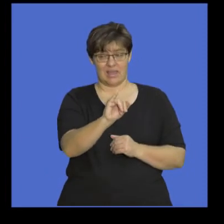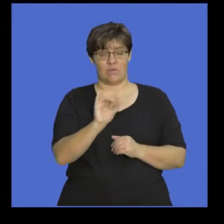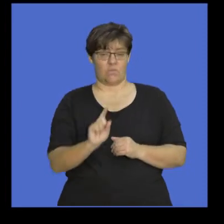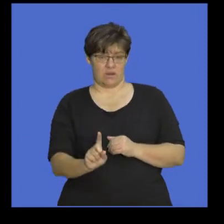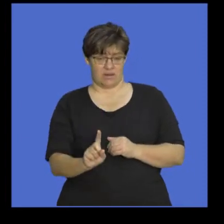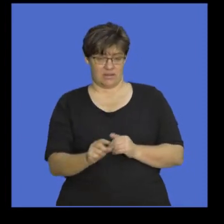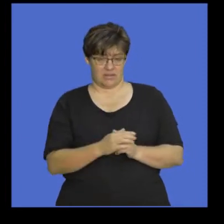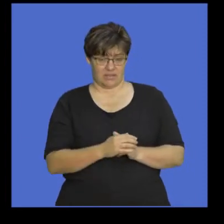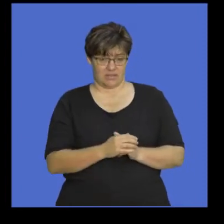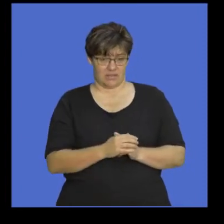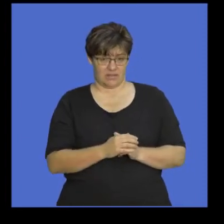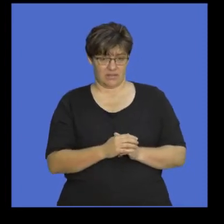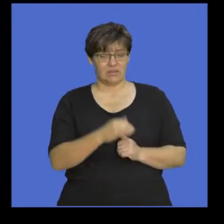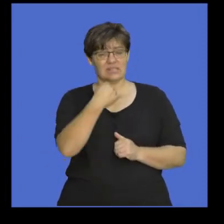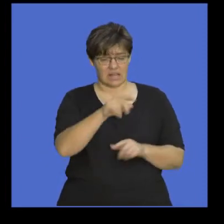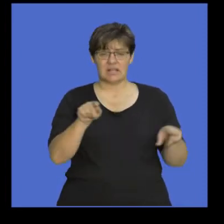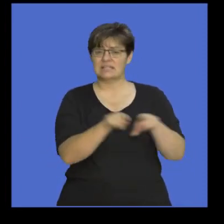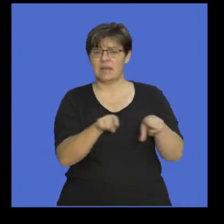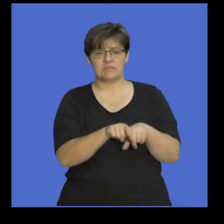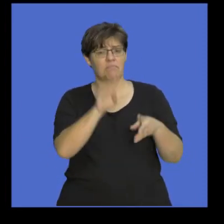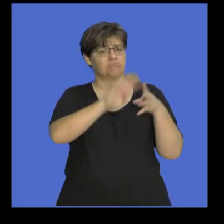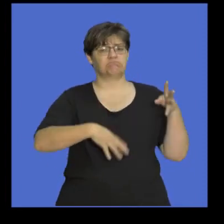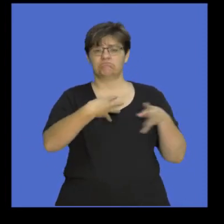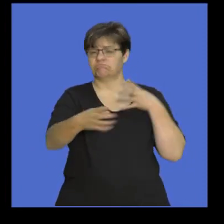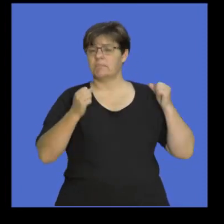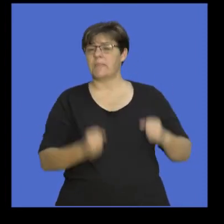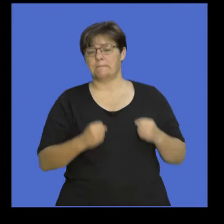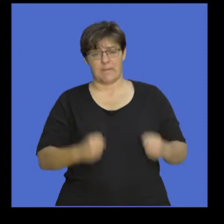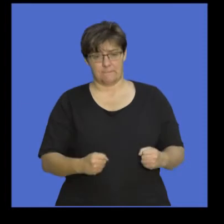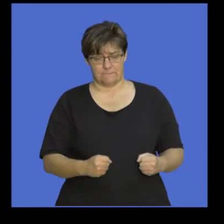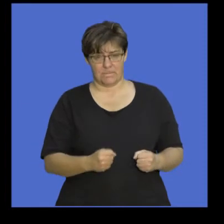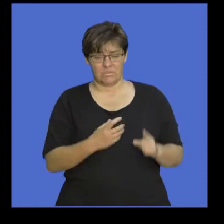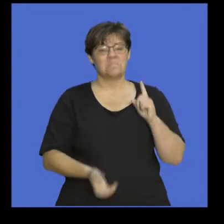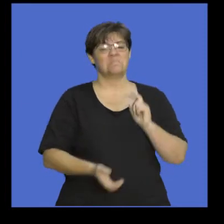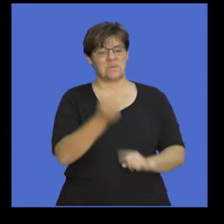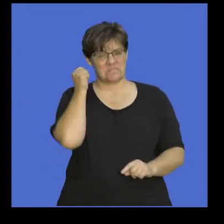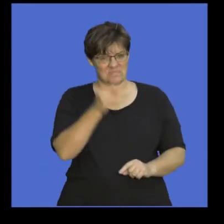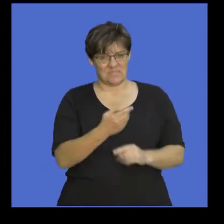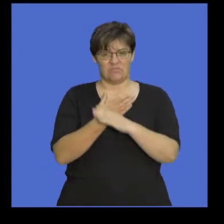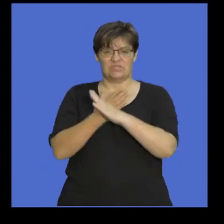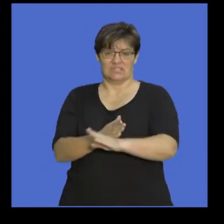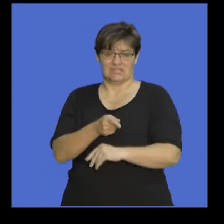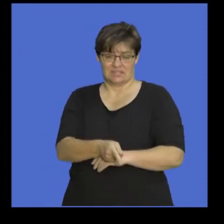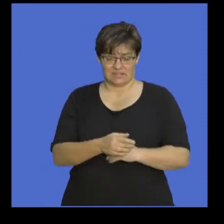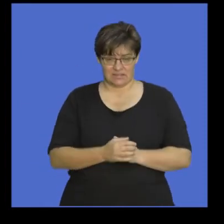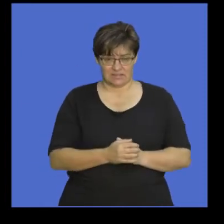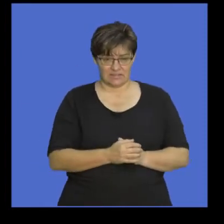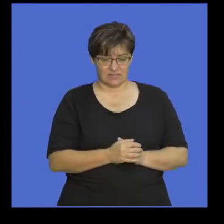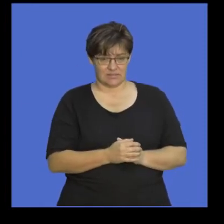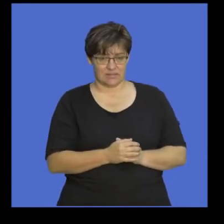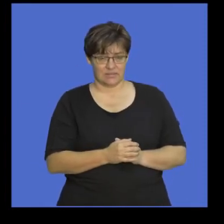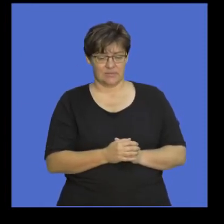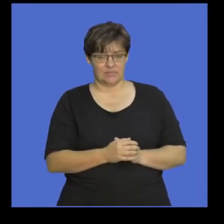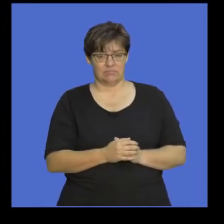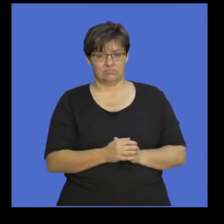passes through resistor 1. So take note, we're still using the very same mathematical equation to determine the resistance,